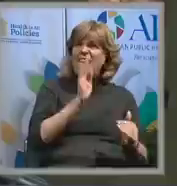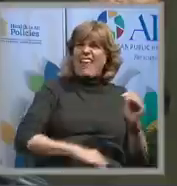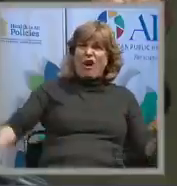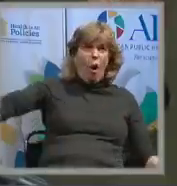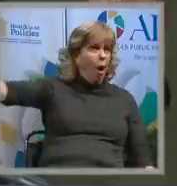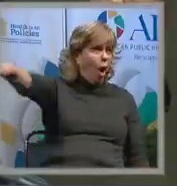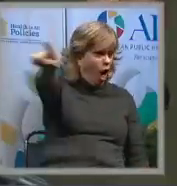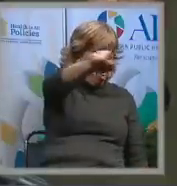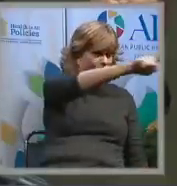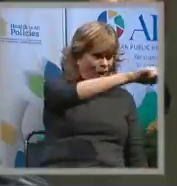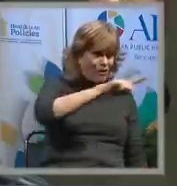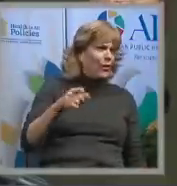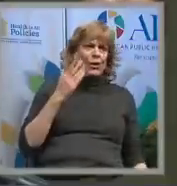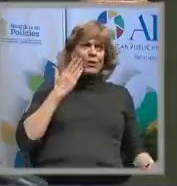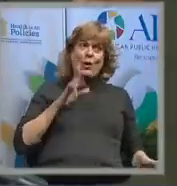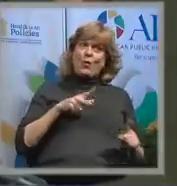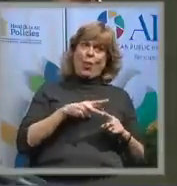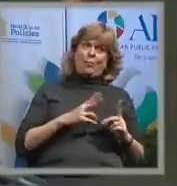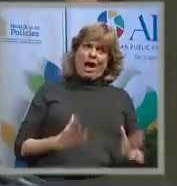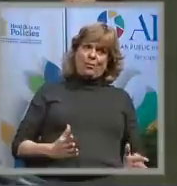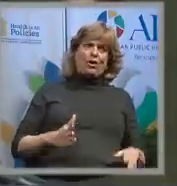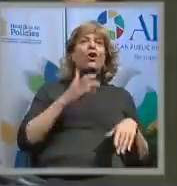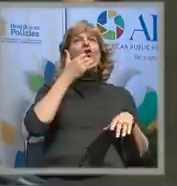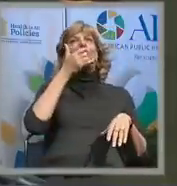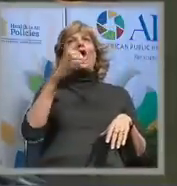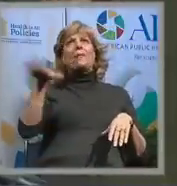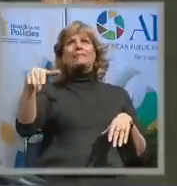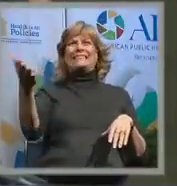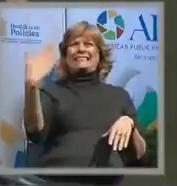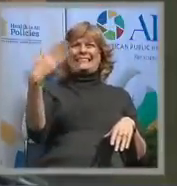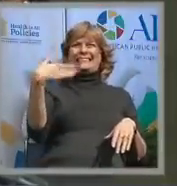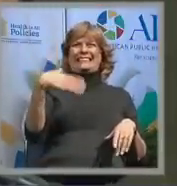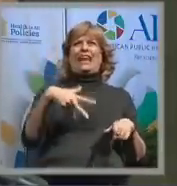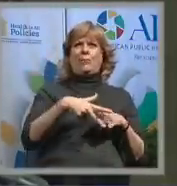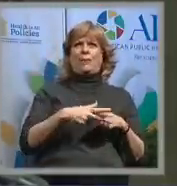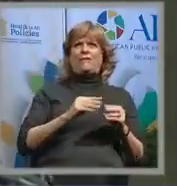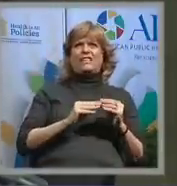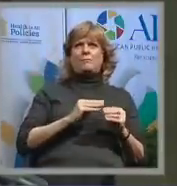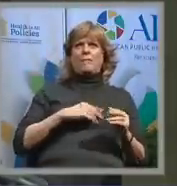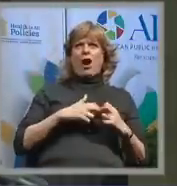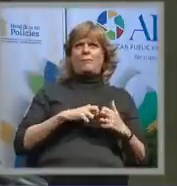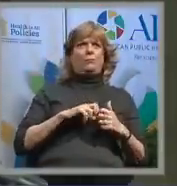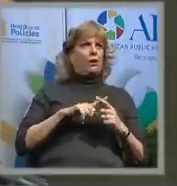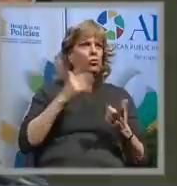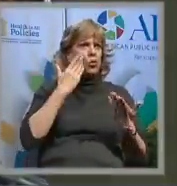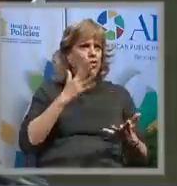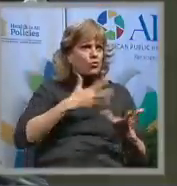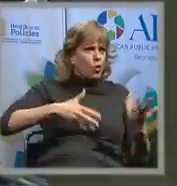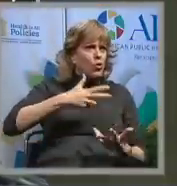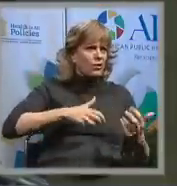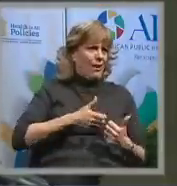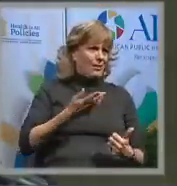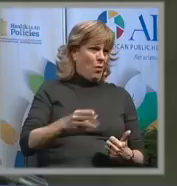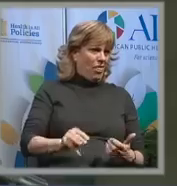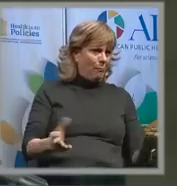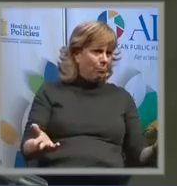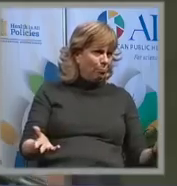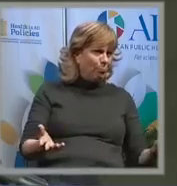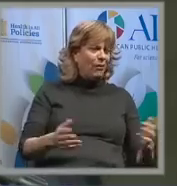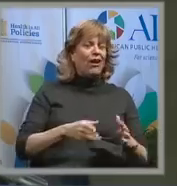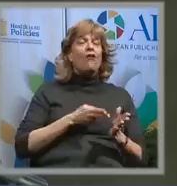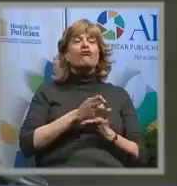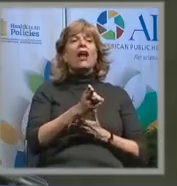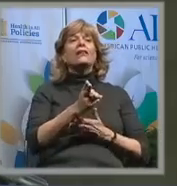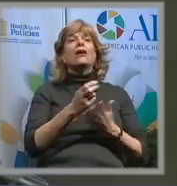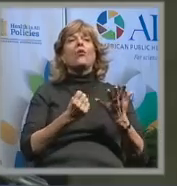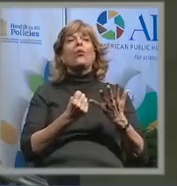just don't know them. You're just trying to get one to come to your house and help you with that problem you got, right? So my point is what? That quite frankly, we have